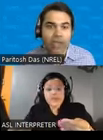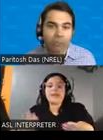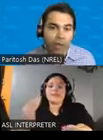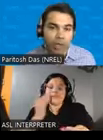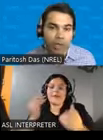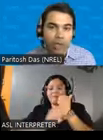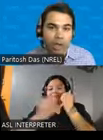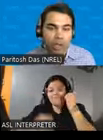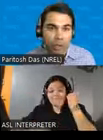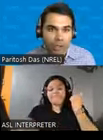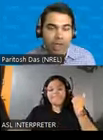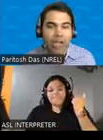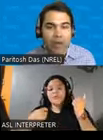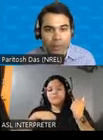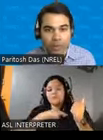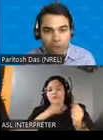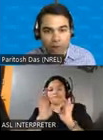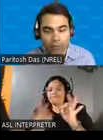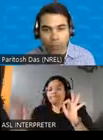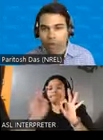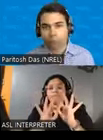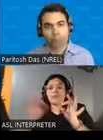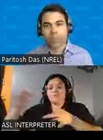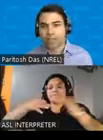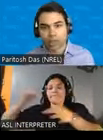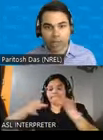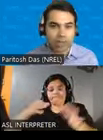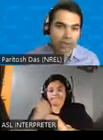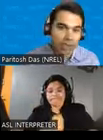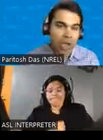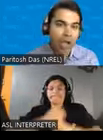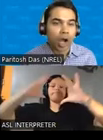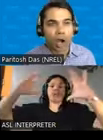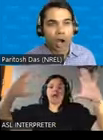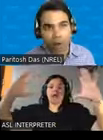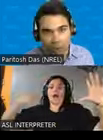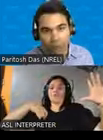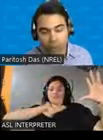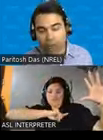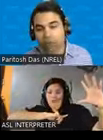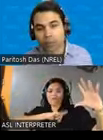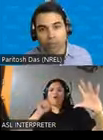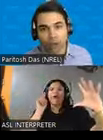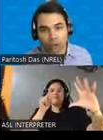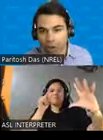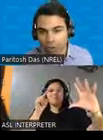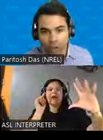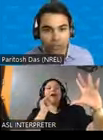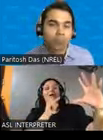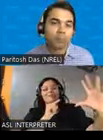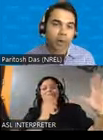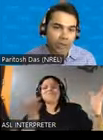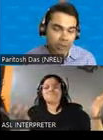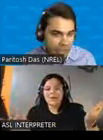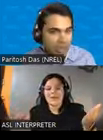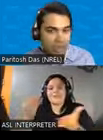feel are important to get an accurate picture of what makes a decision of putting rooftop PV on a rooftop